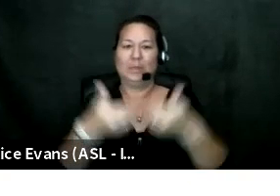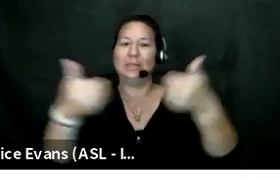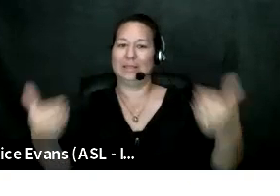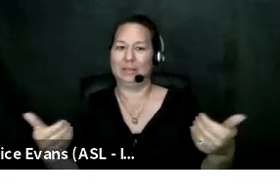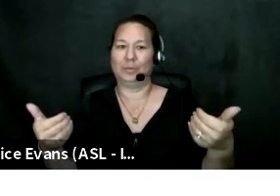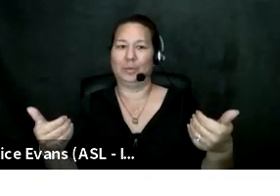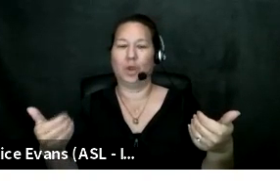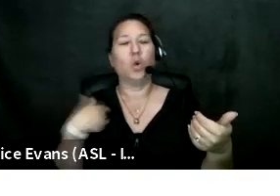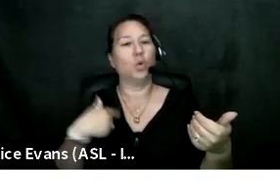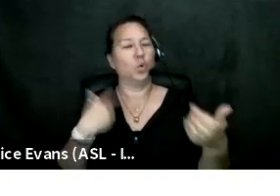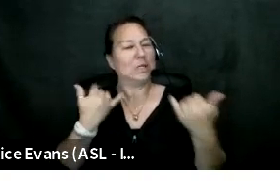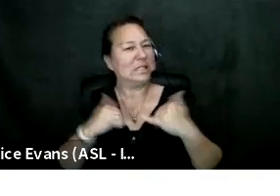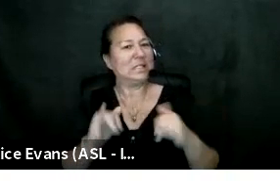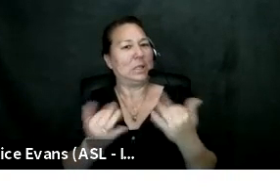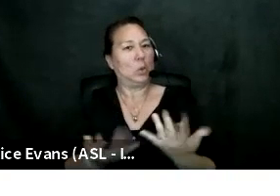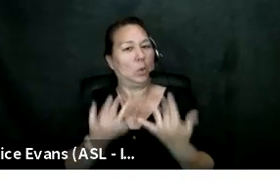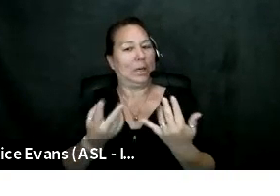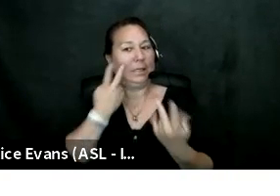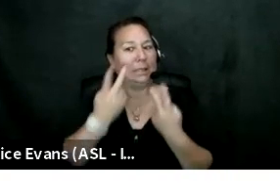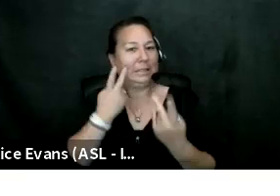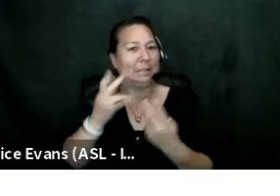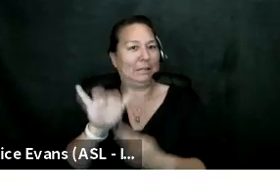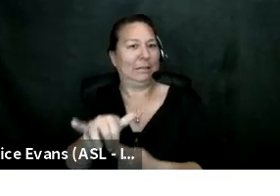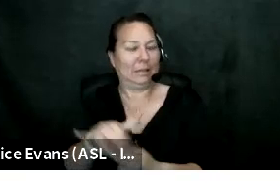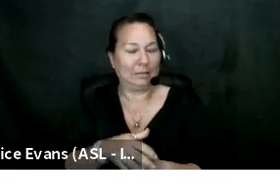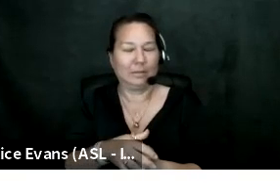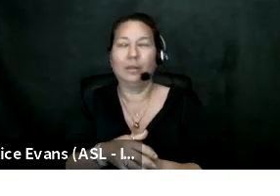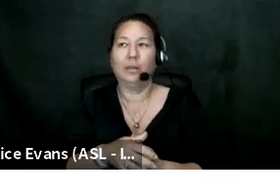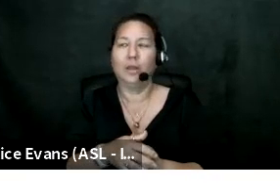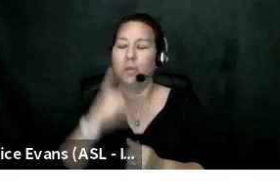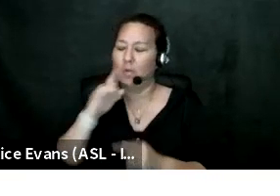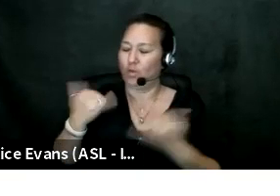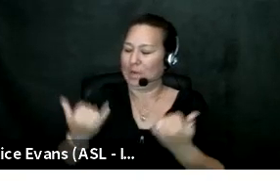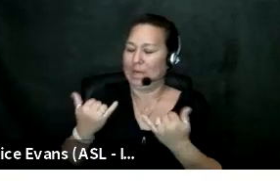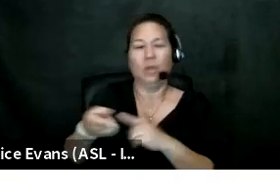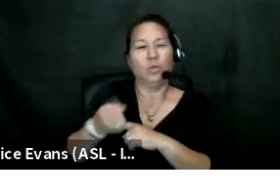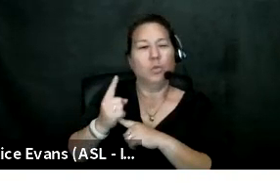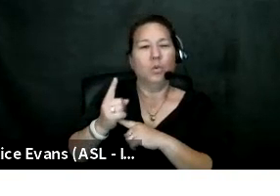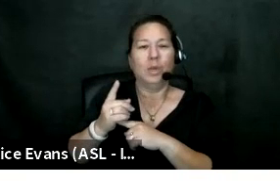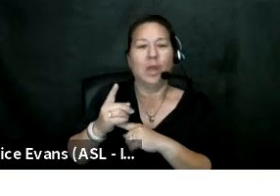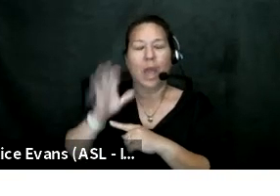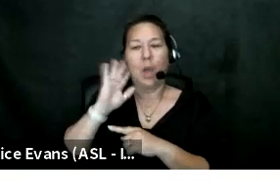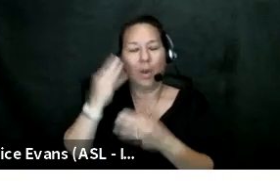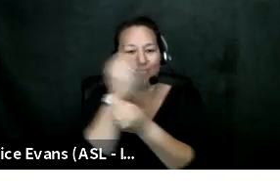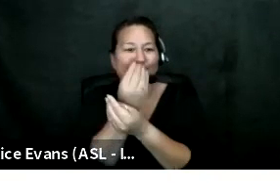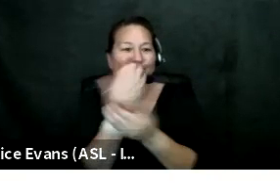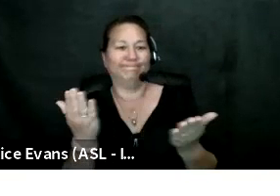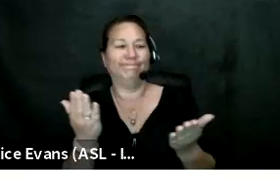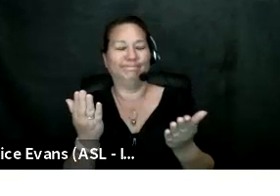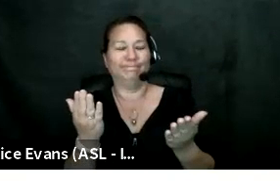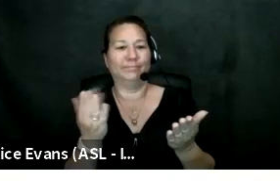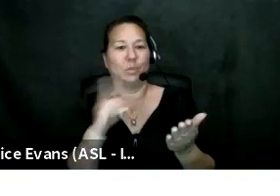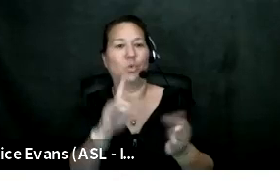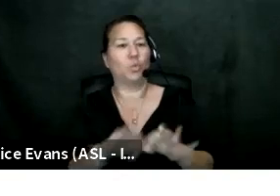still waiting on that. But yeah, I think for the moment, just wanted to reemphasize that for